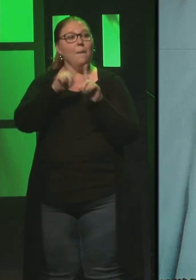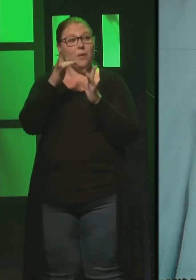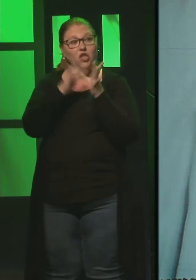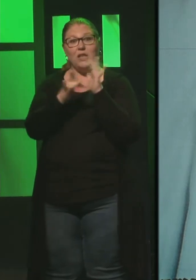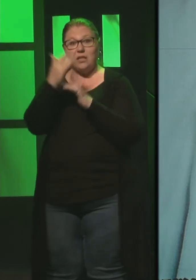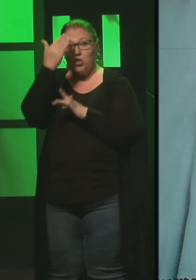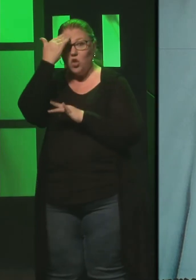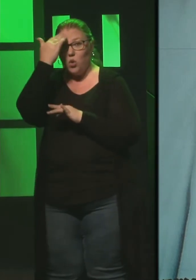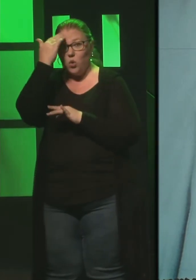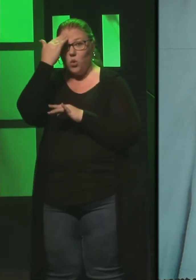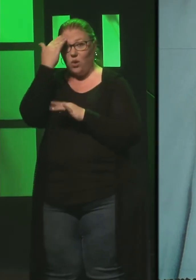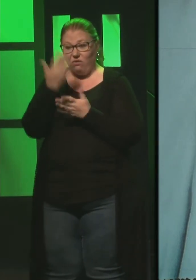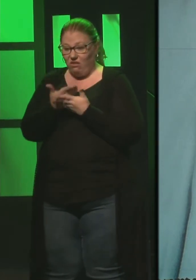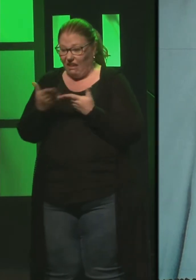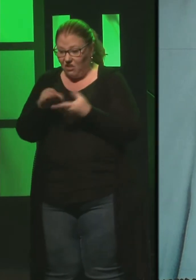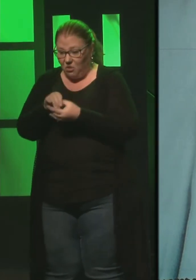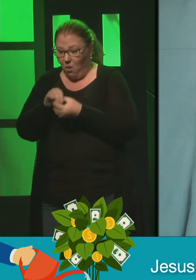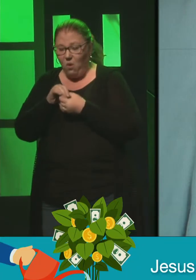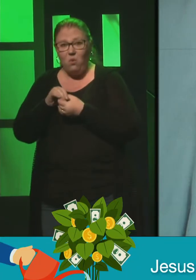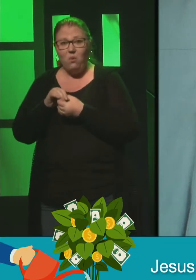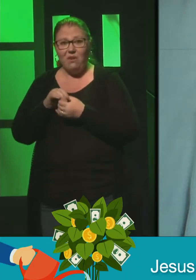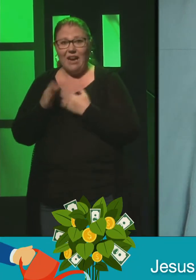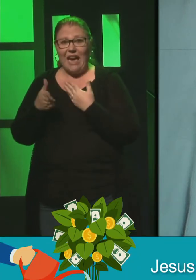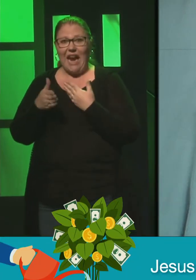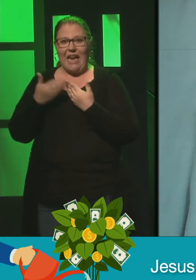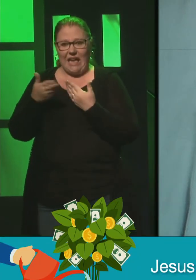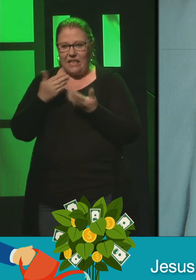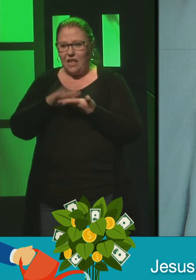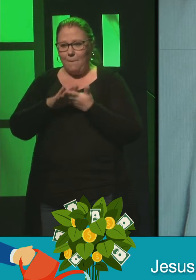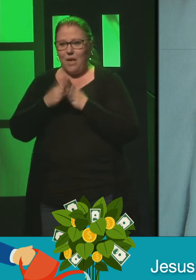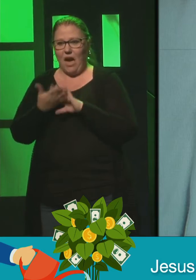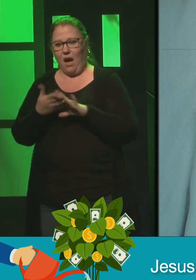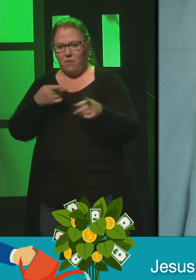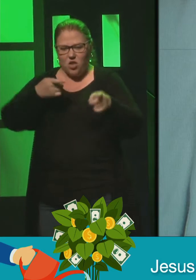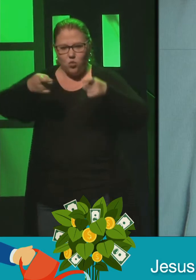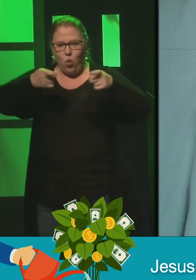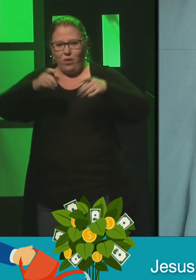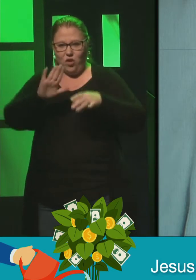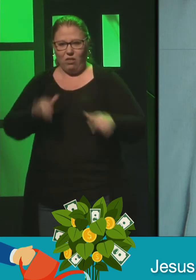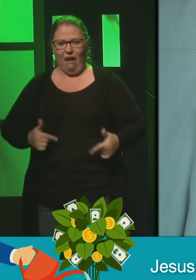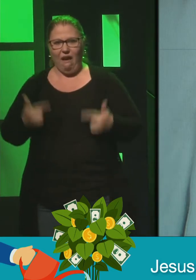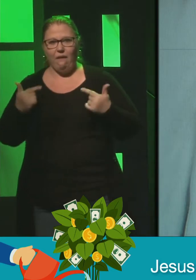that possessions could easily become possessors.